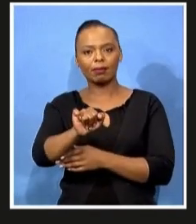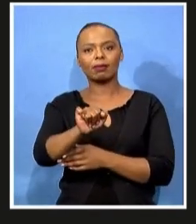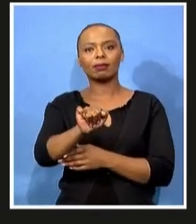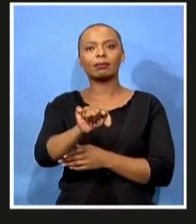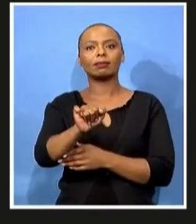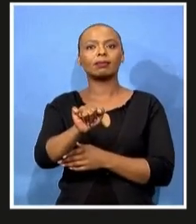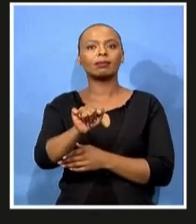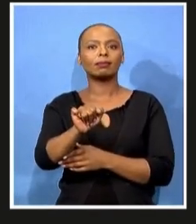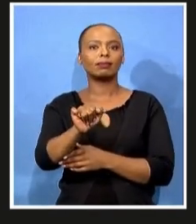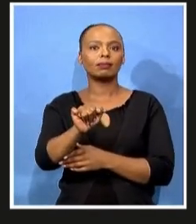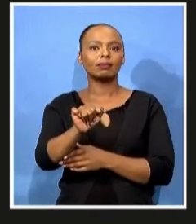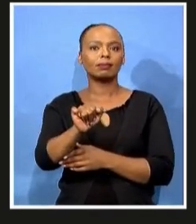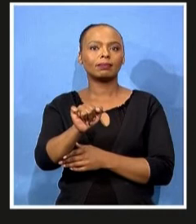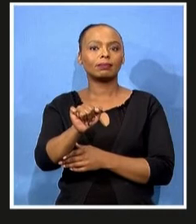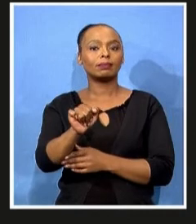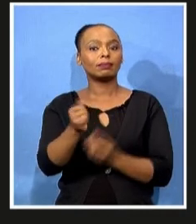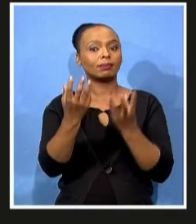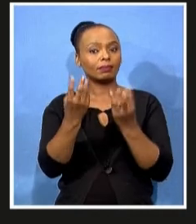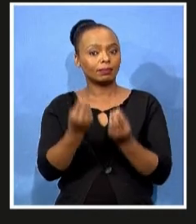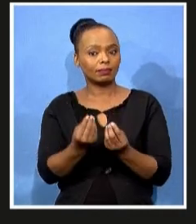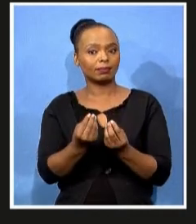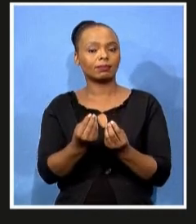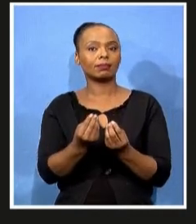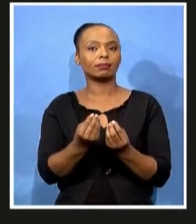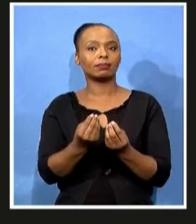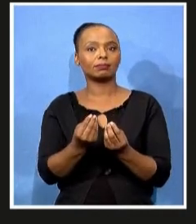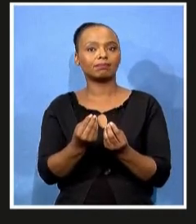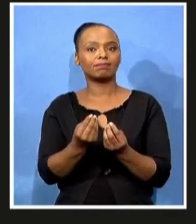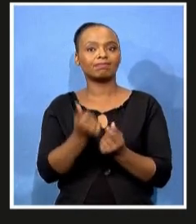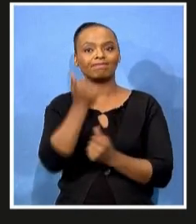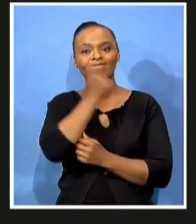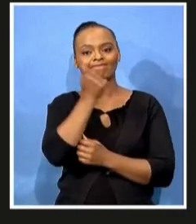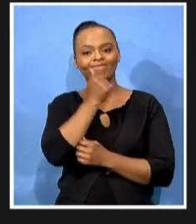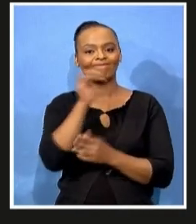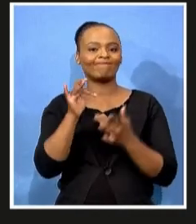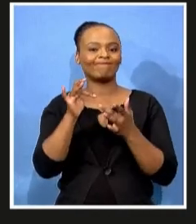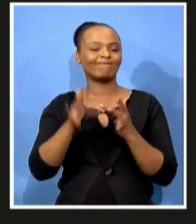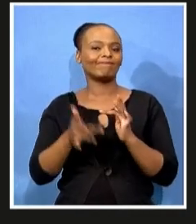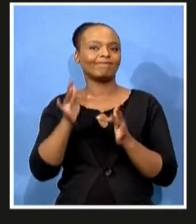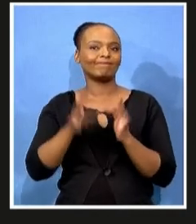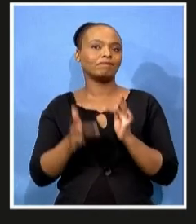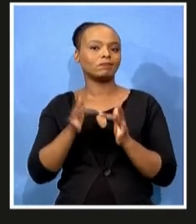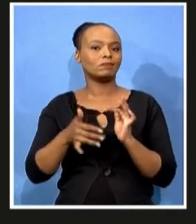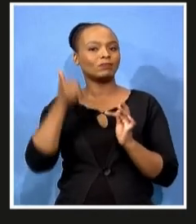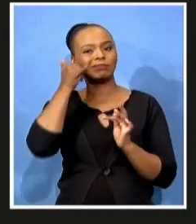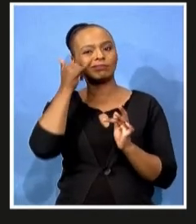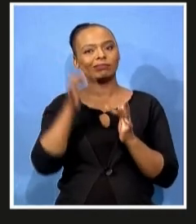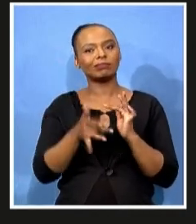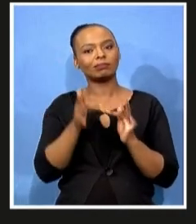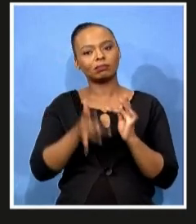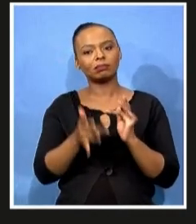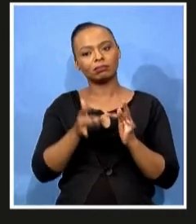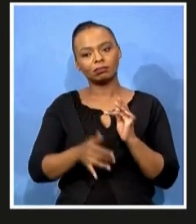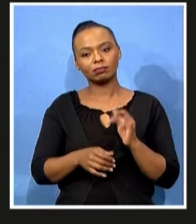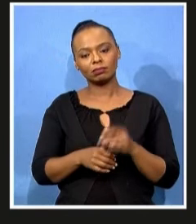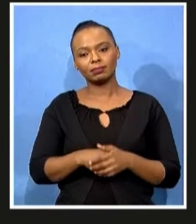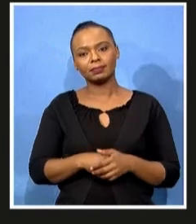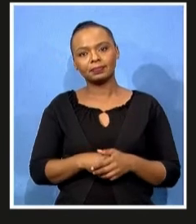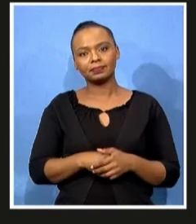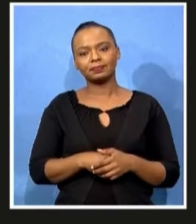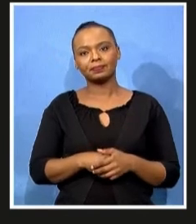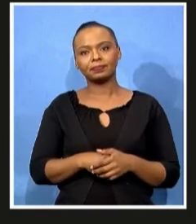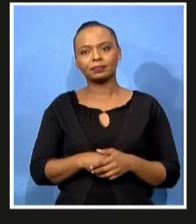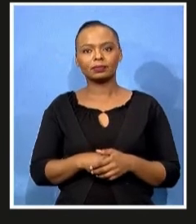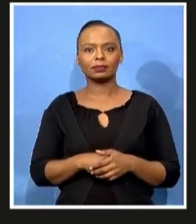and so forth, and they are refusing ivermectin. From my side, I would just like to know, has SAPRA done